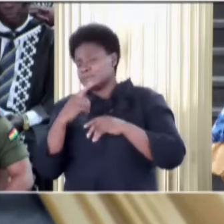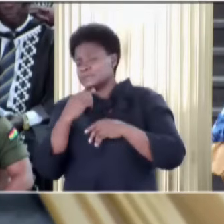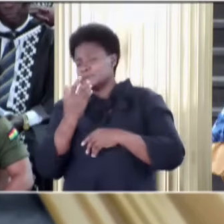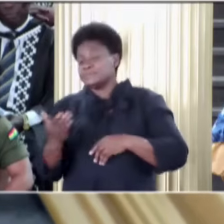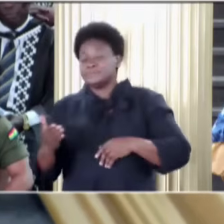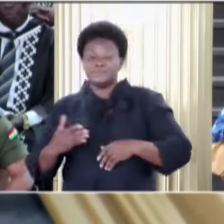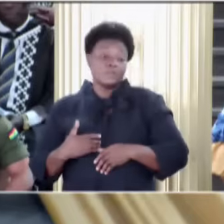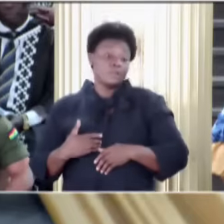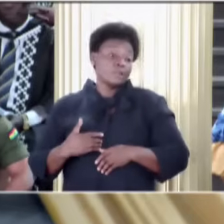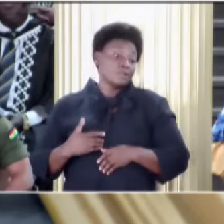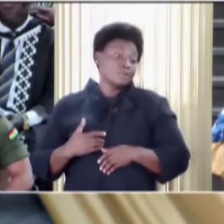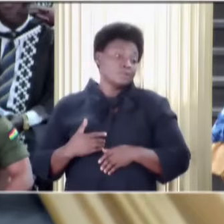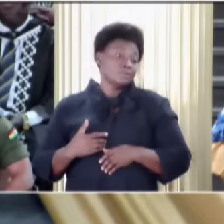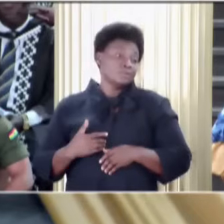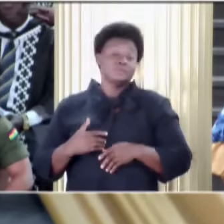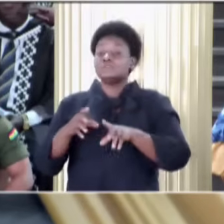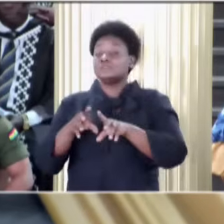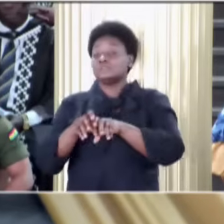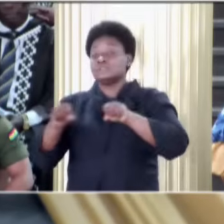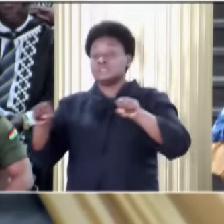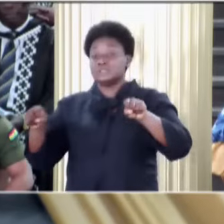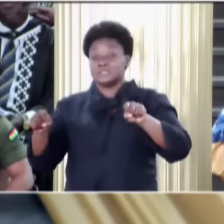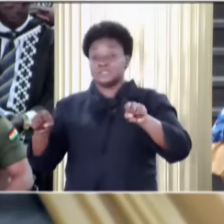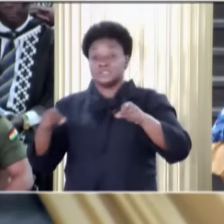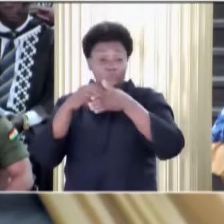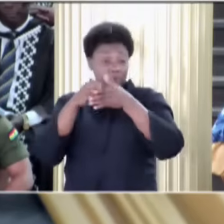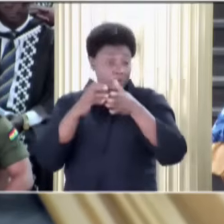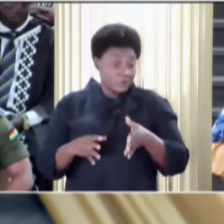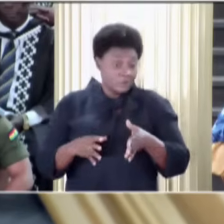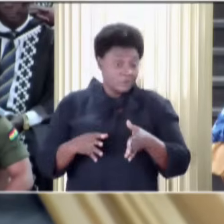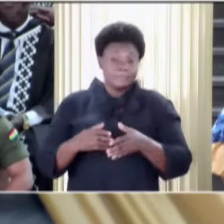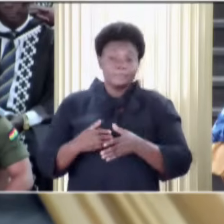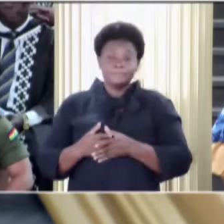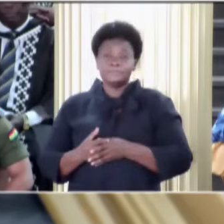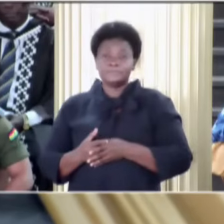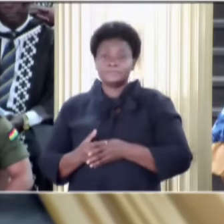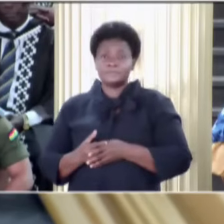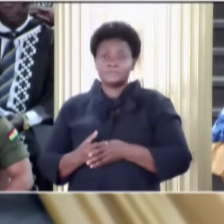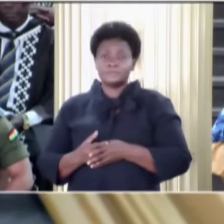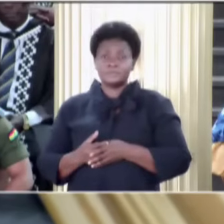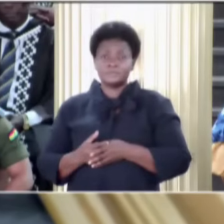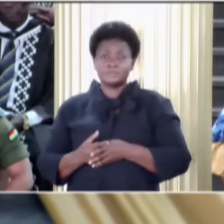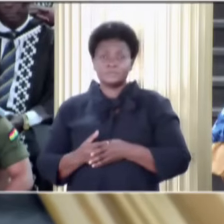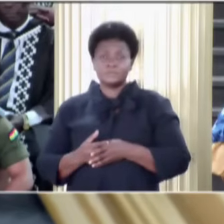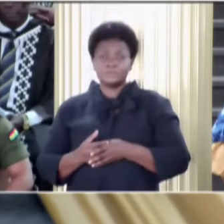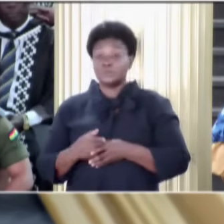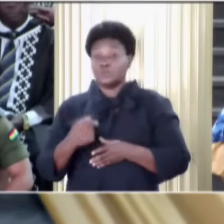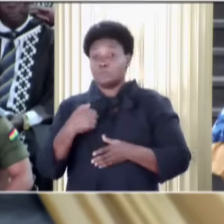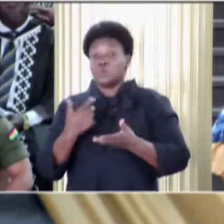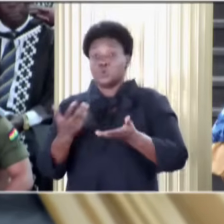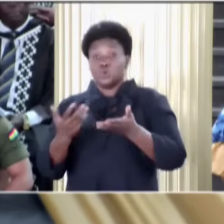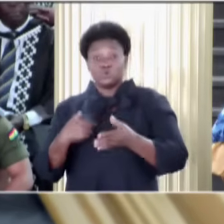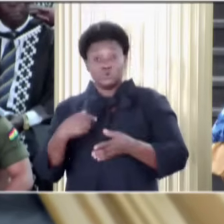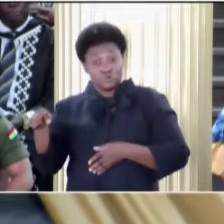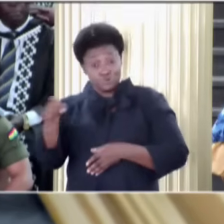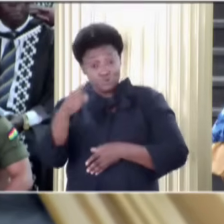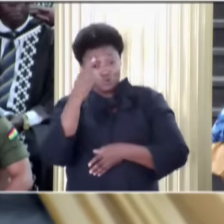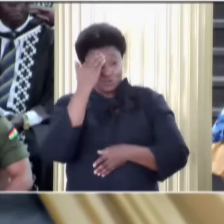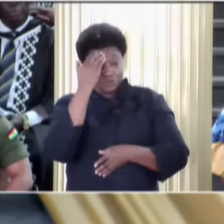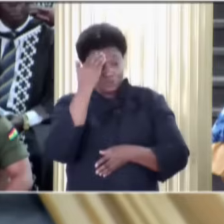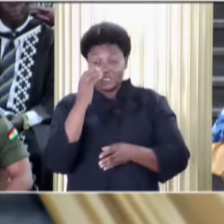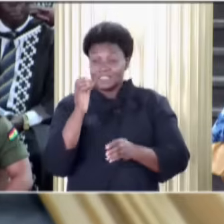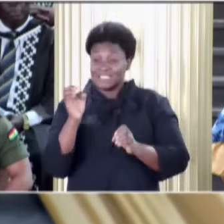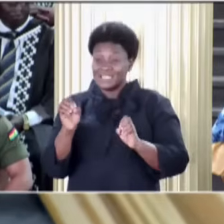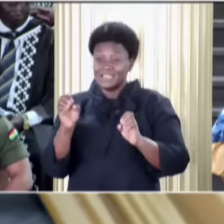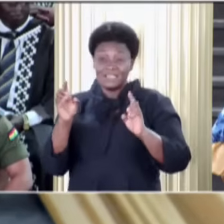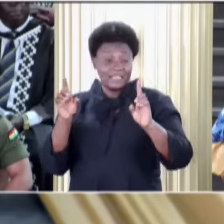here to receive your degrees today, right? Good. But I would like you to know that the education